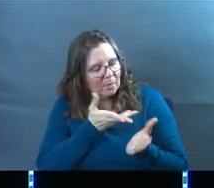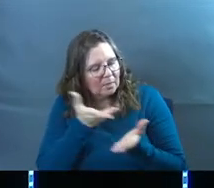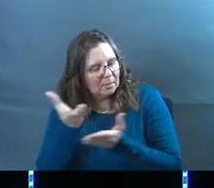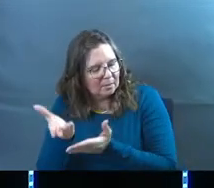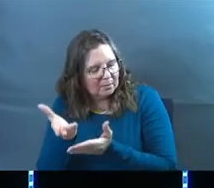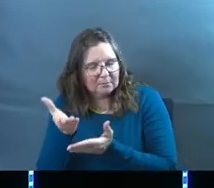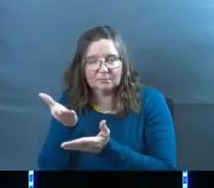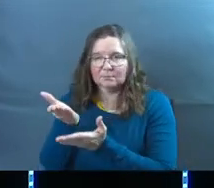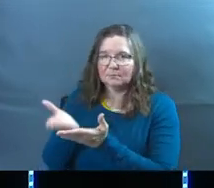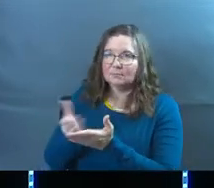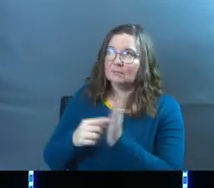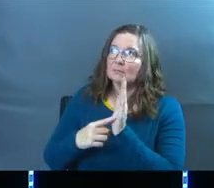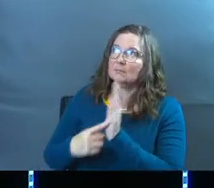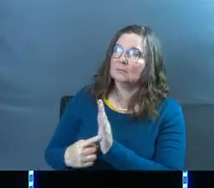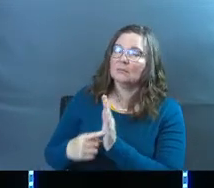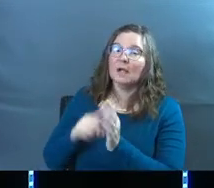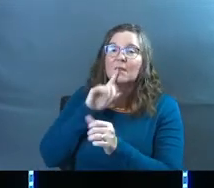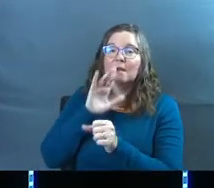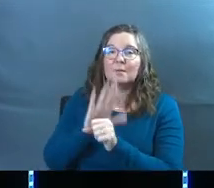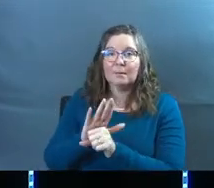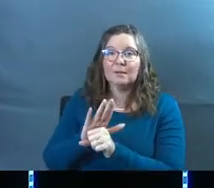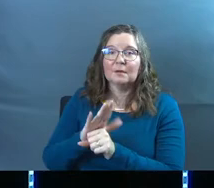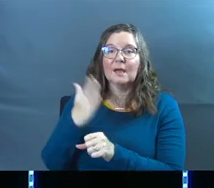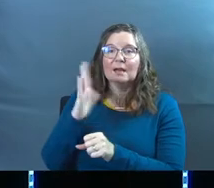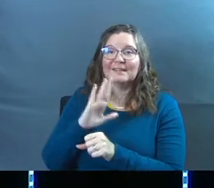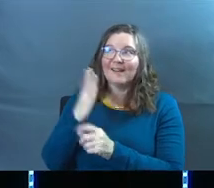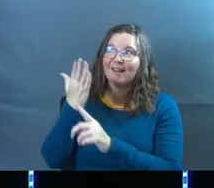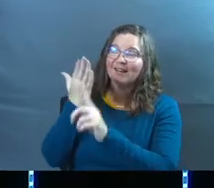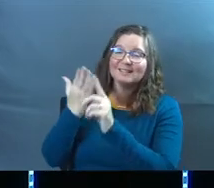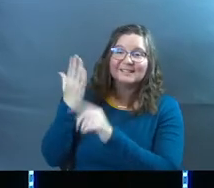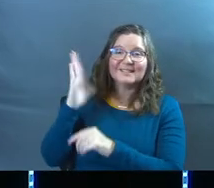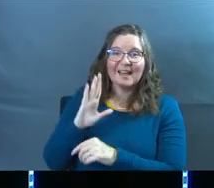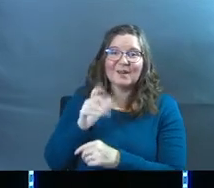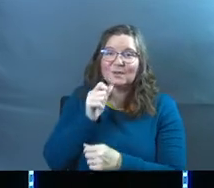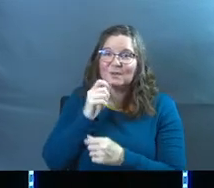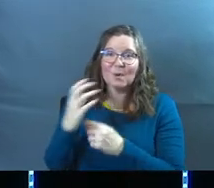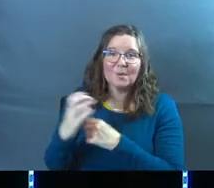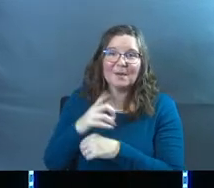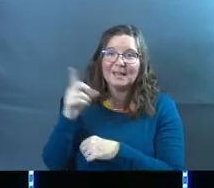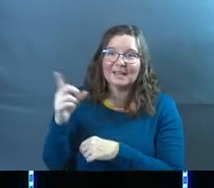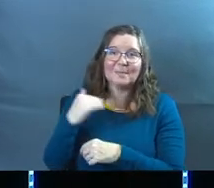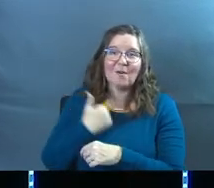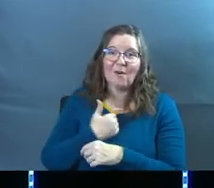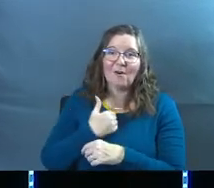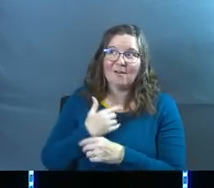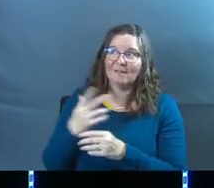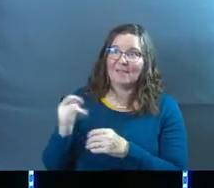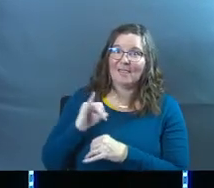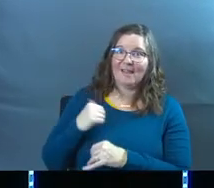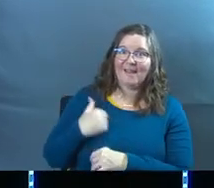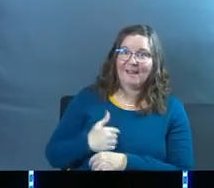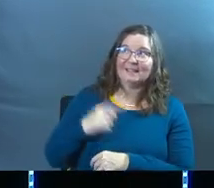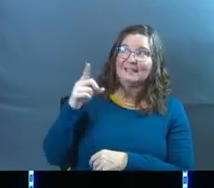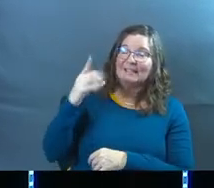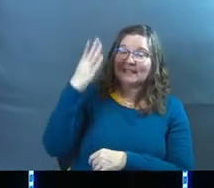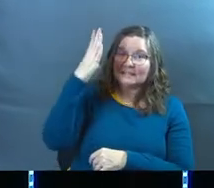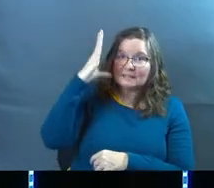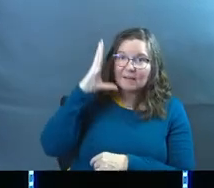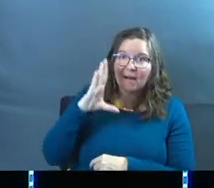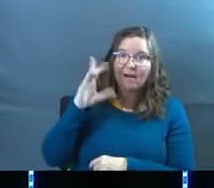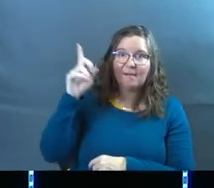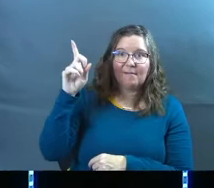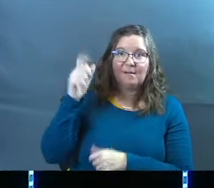truth. And the promises are the promise. And God is God. And we don't make him in our image. He is God.